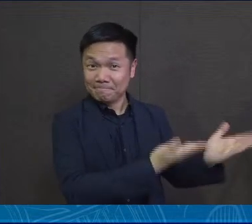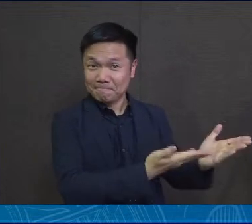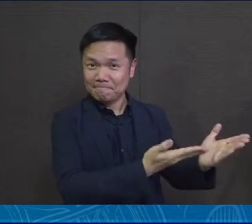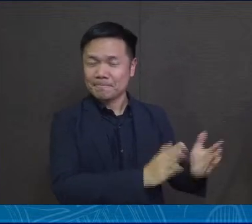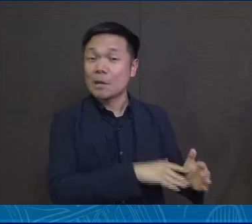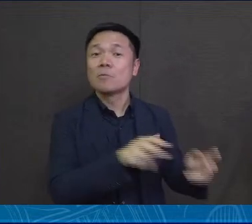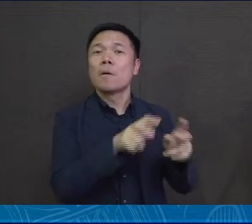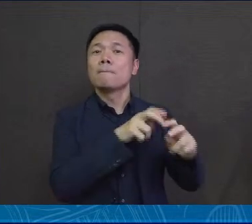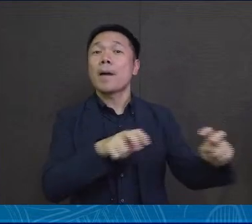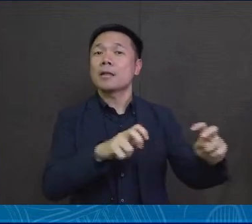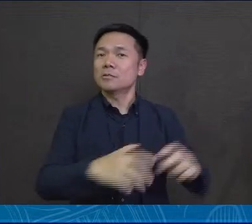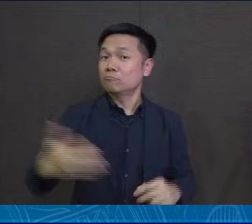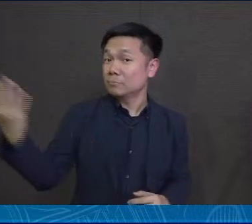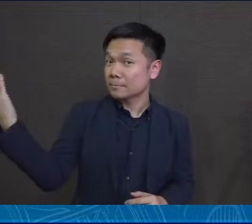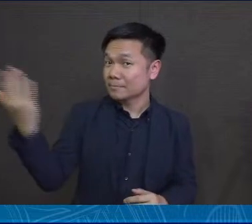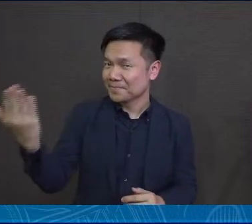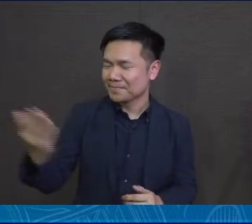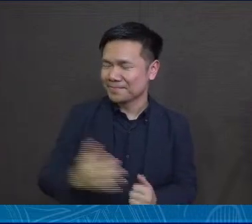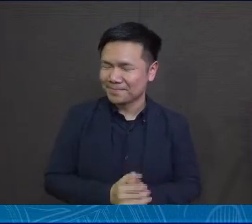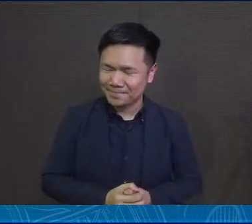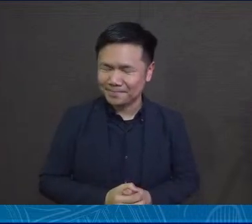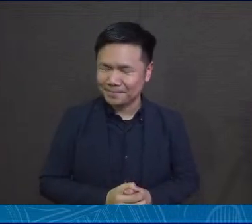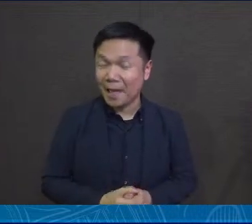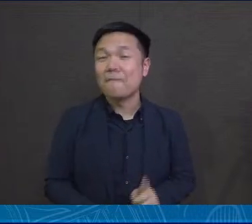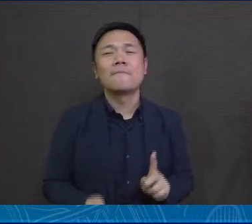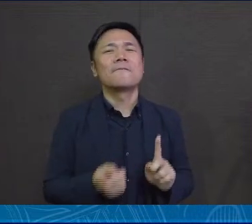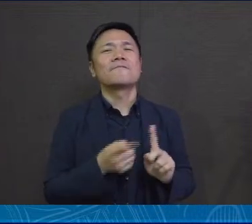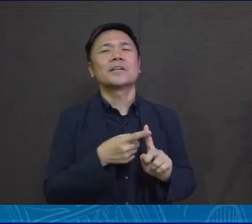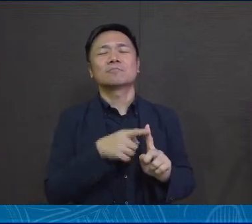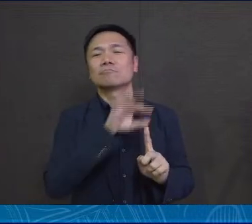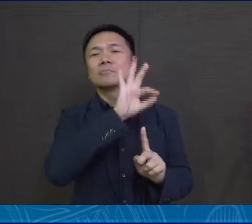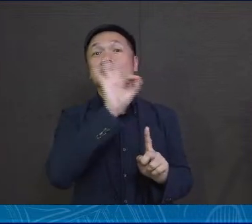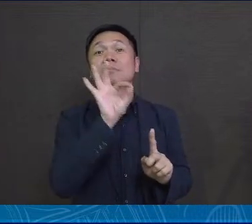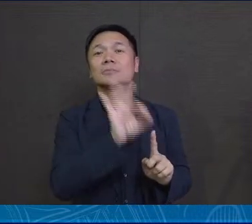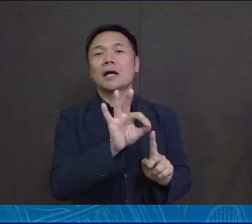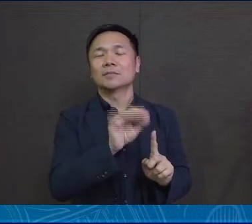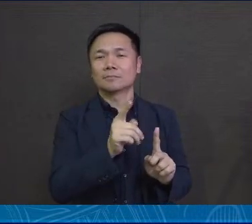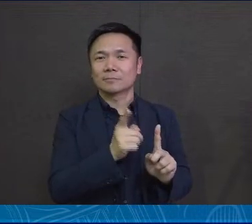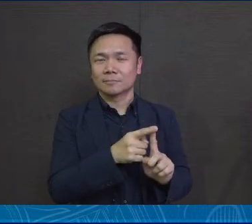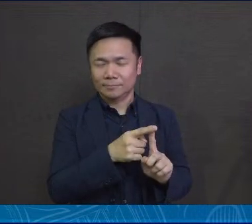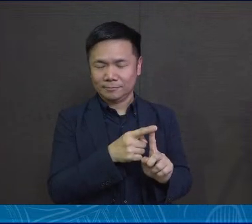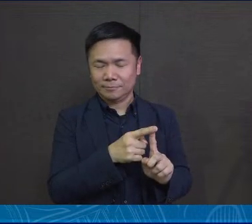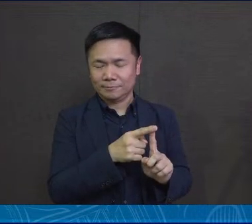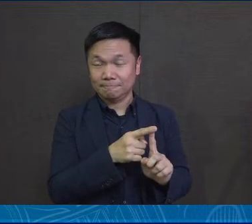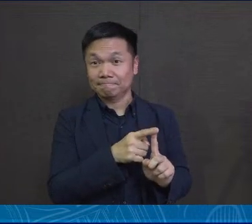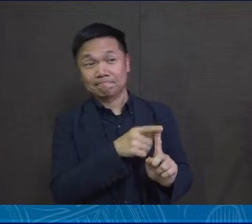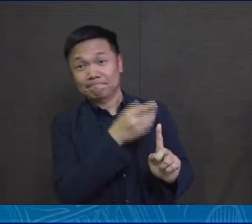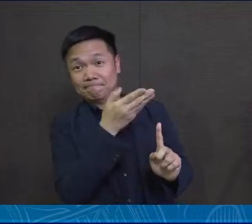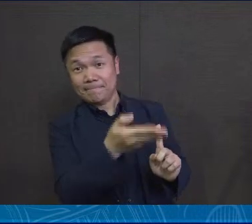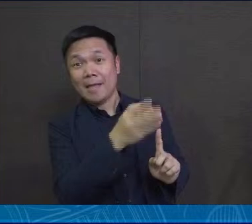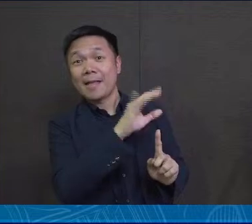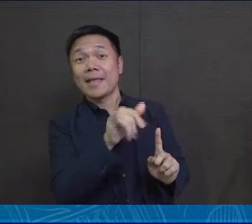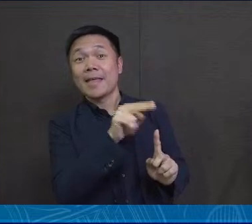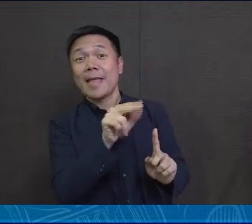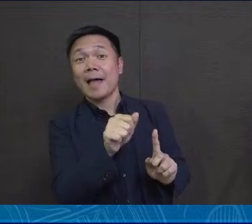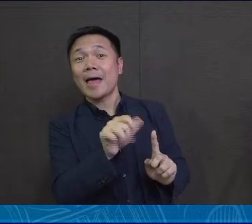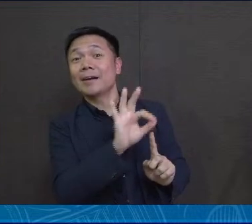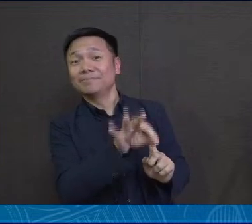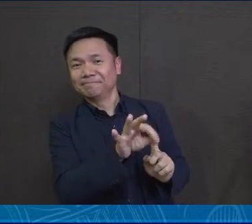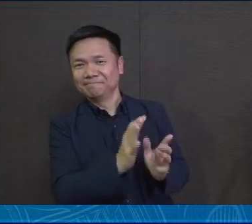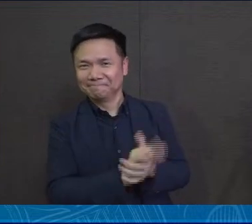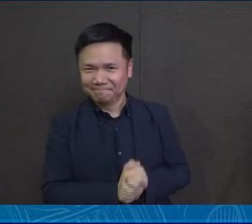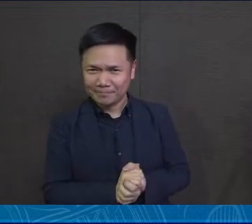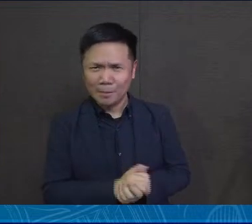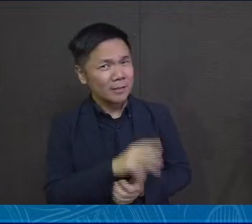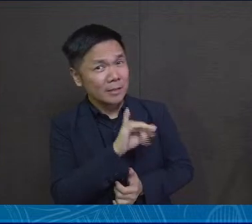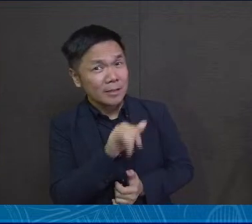the panel members and start off with the first question, which I will direct to Ms. Yana.